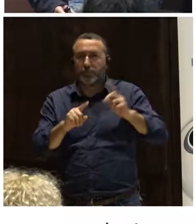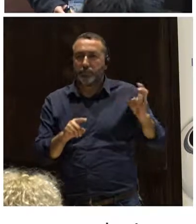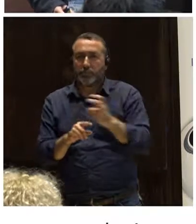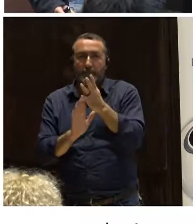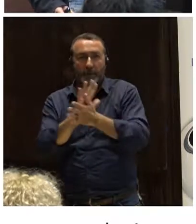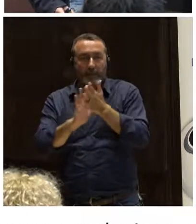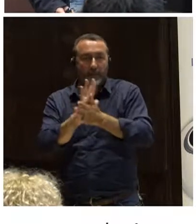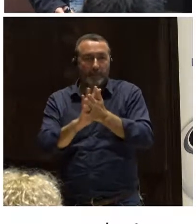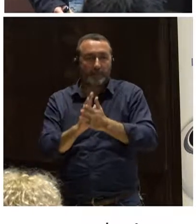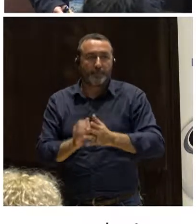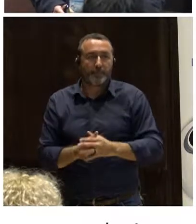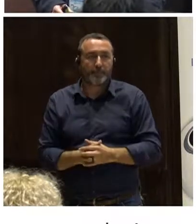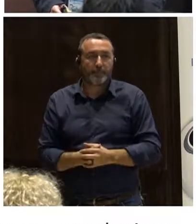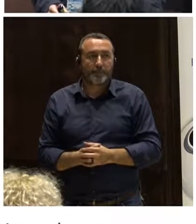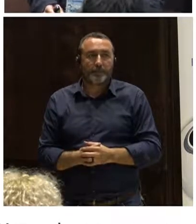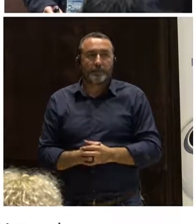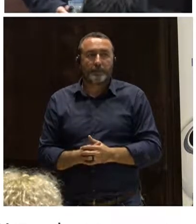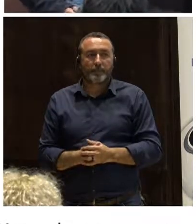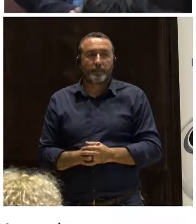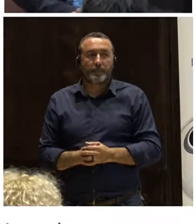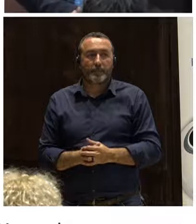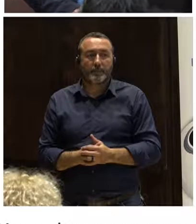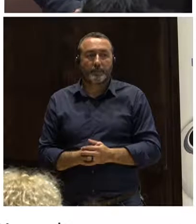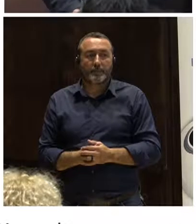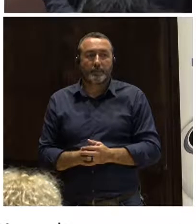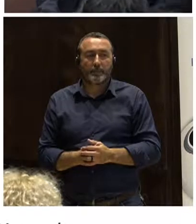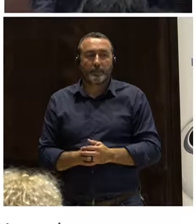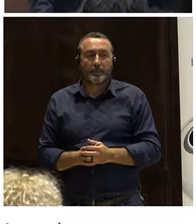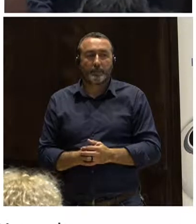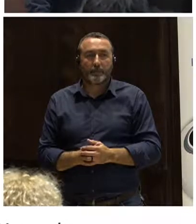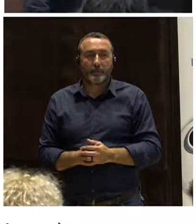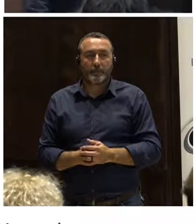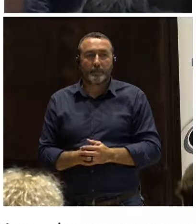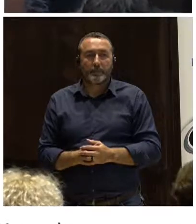let me to explain why we